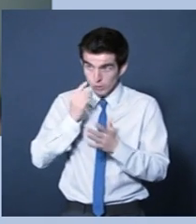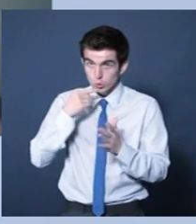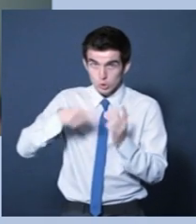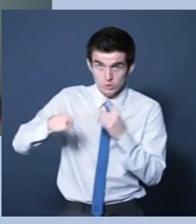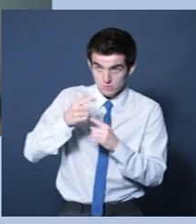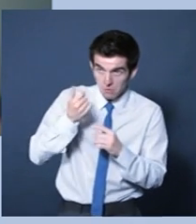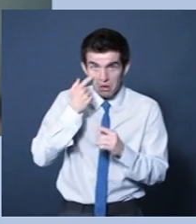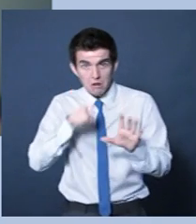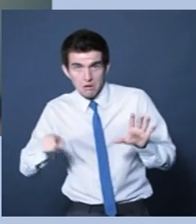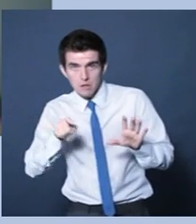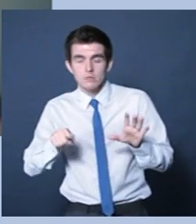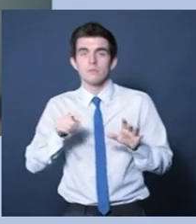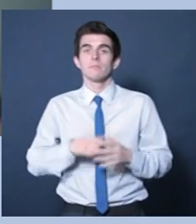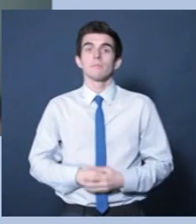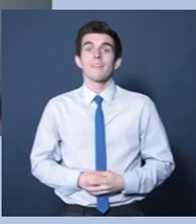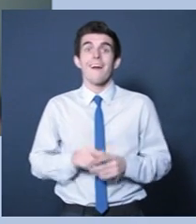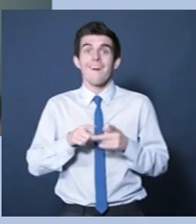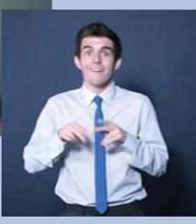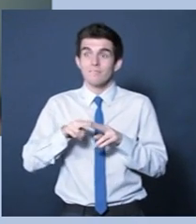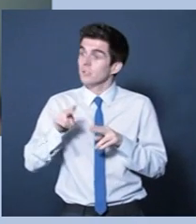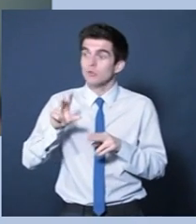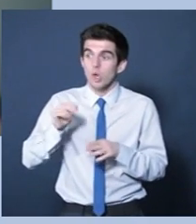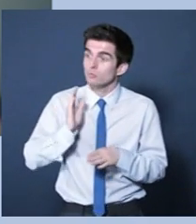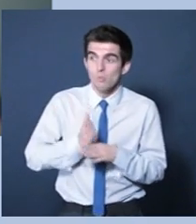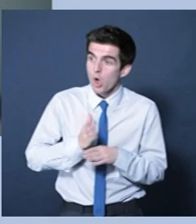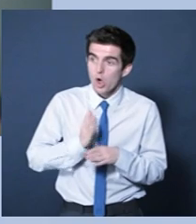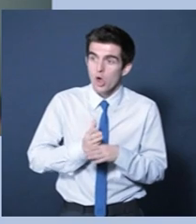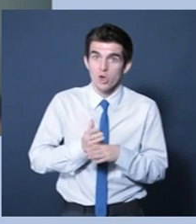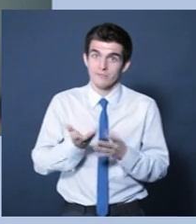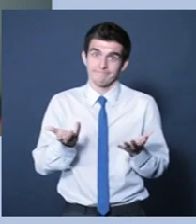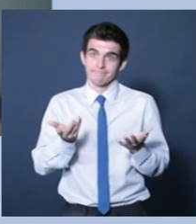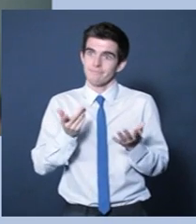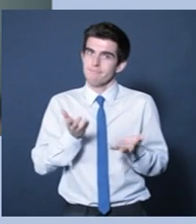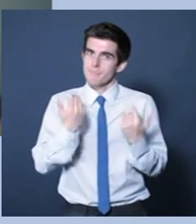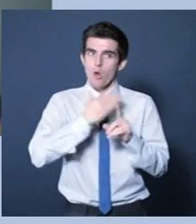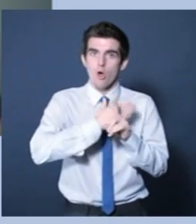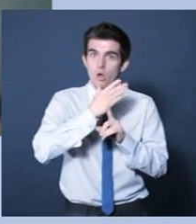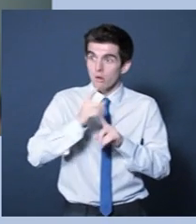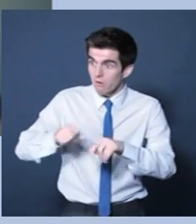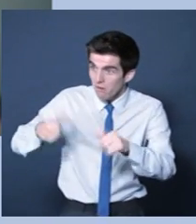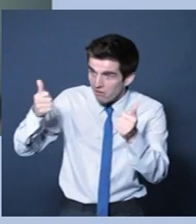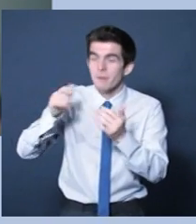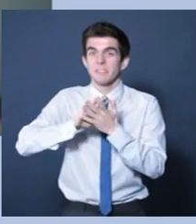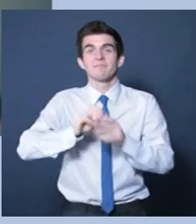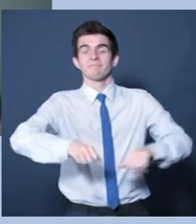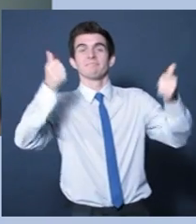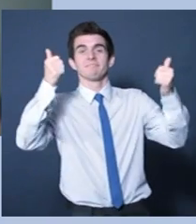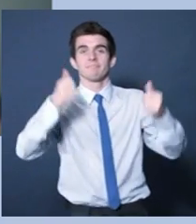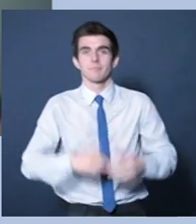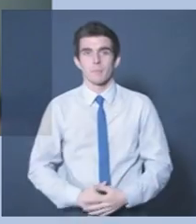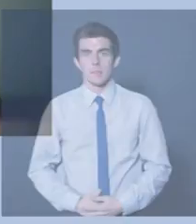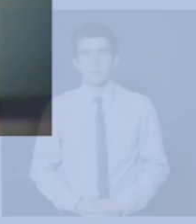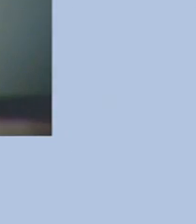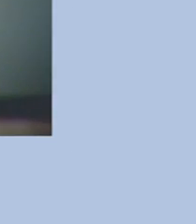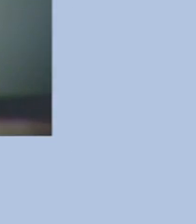product. Can you use it? Can you do that thing that you would come to the products to do? And if they can use it, great. And if not, you've